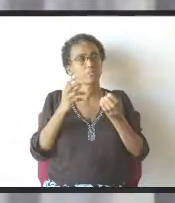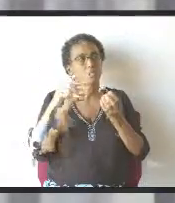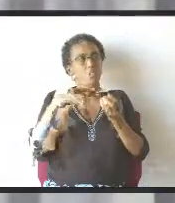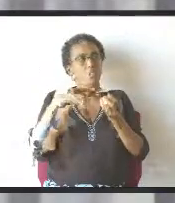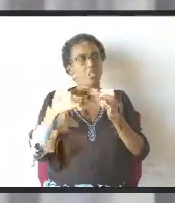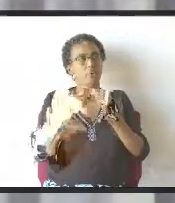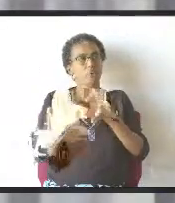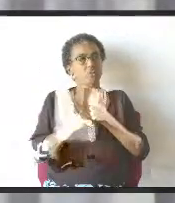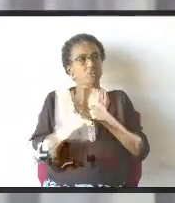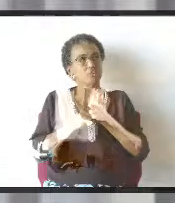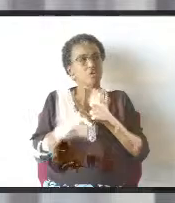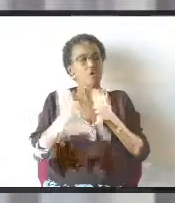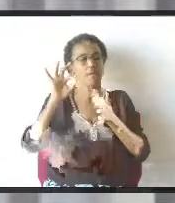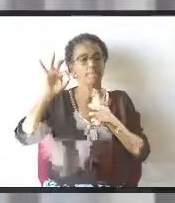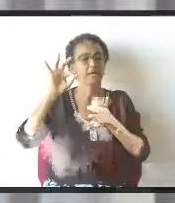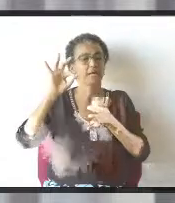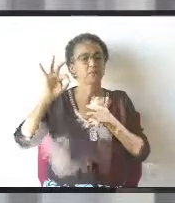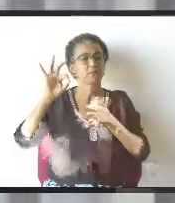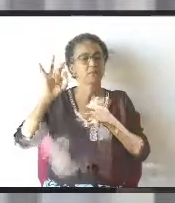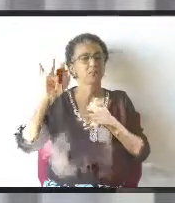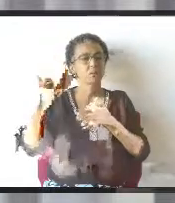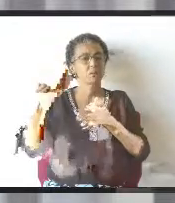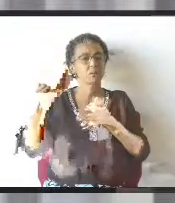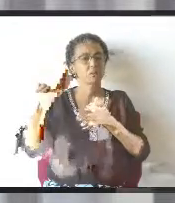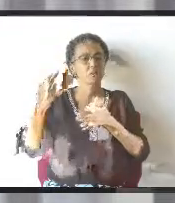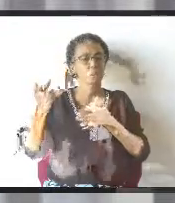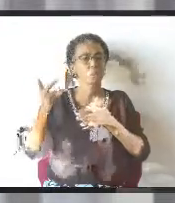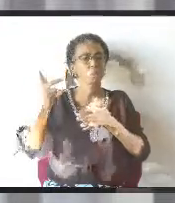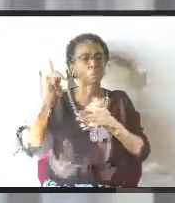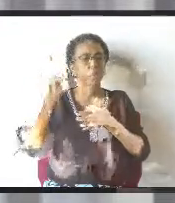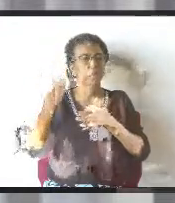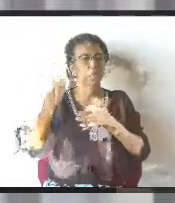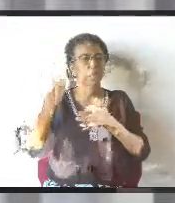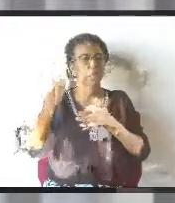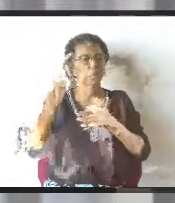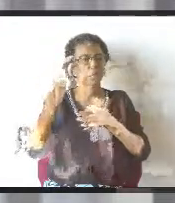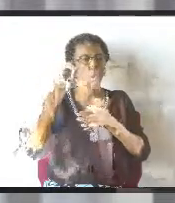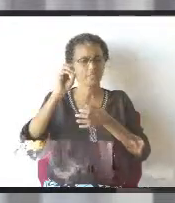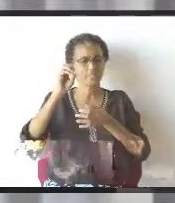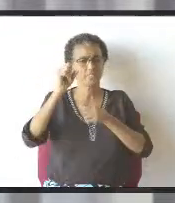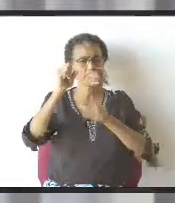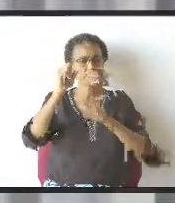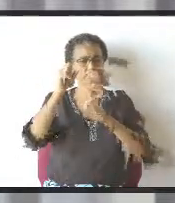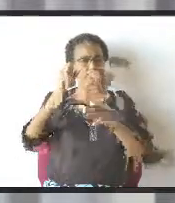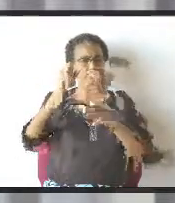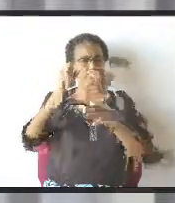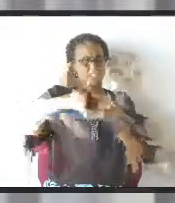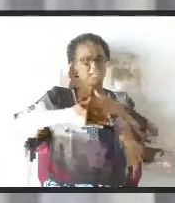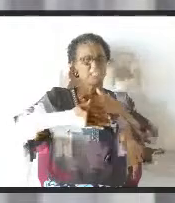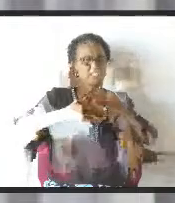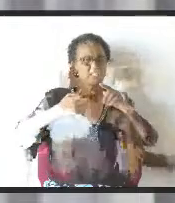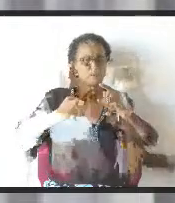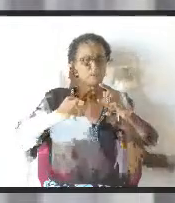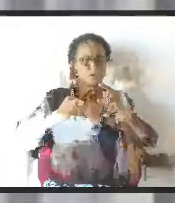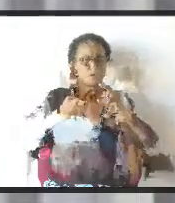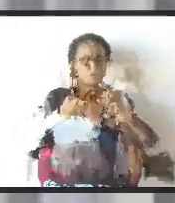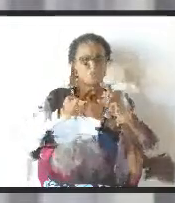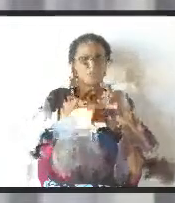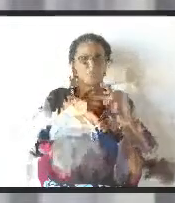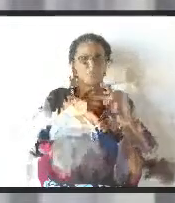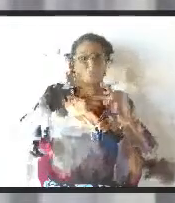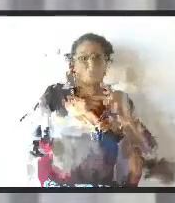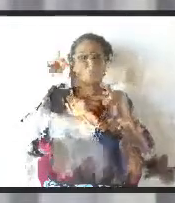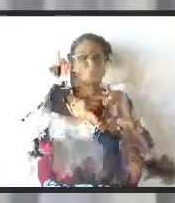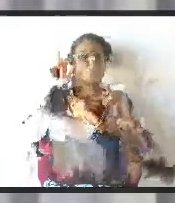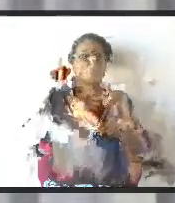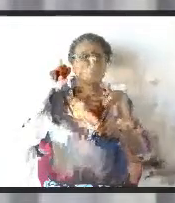Reverend Smith, senior pastor. He's in his 48th year. As of next month, he'll be here for 48 years. That's truly amazing. All right,